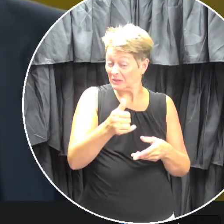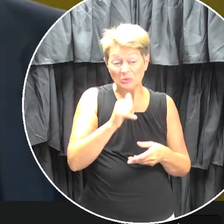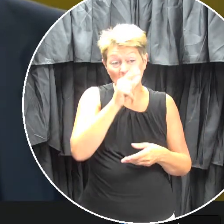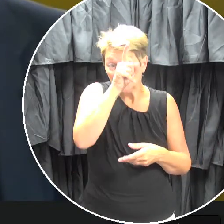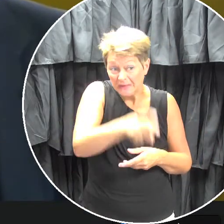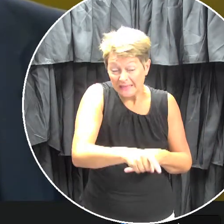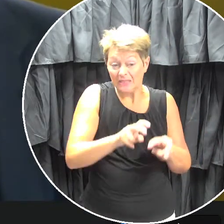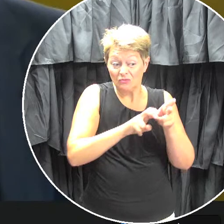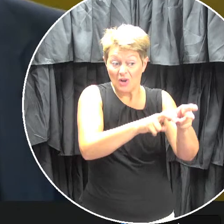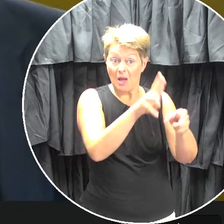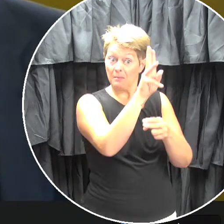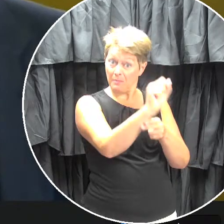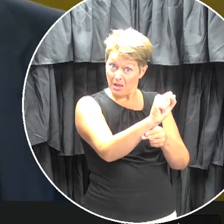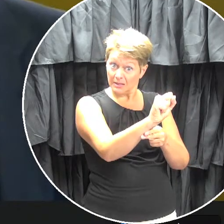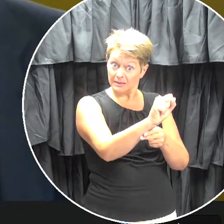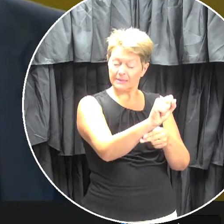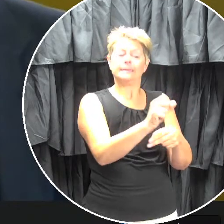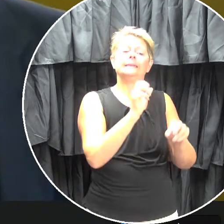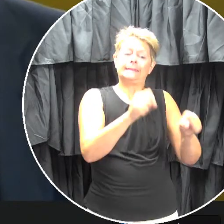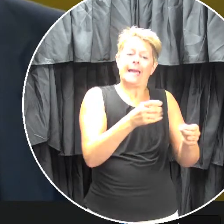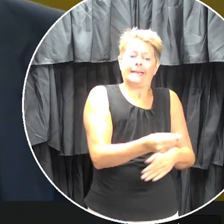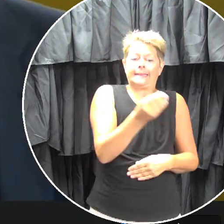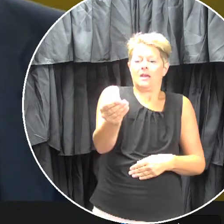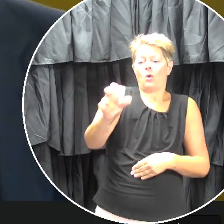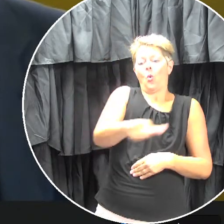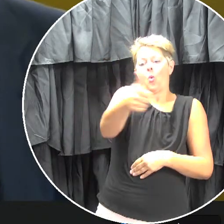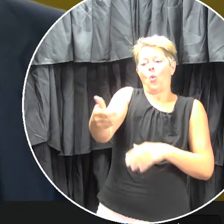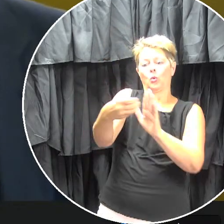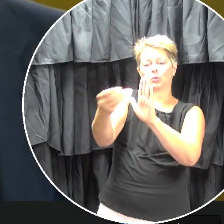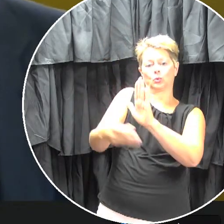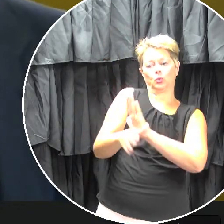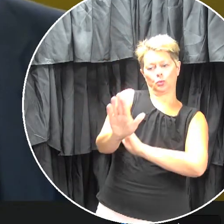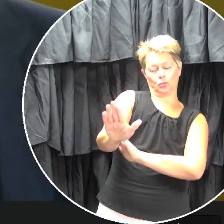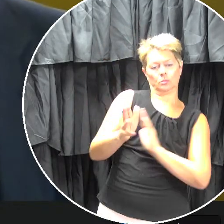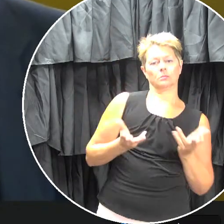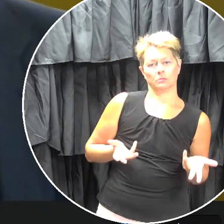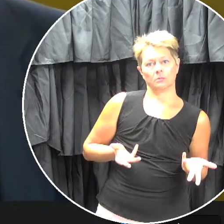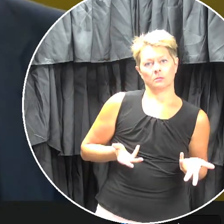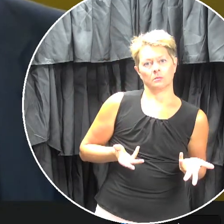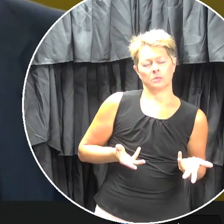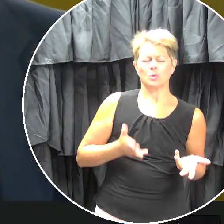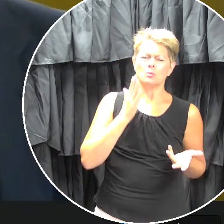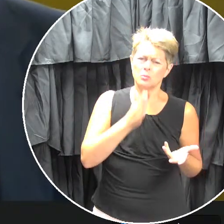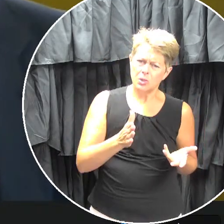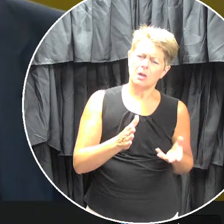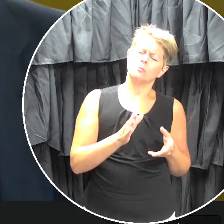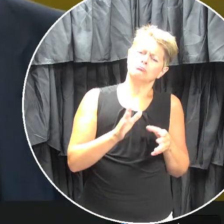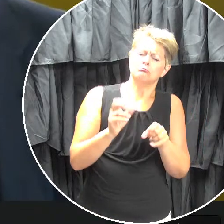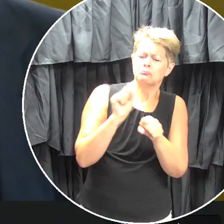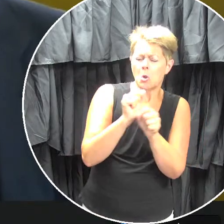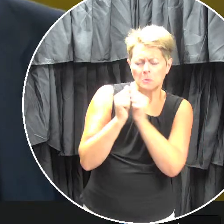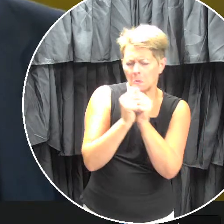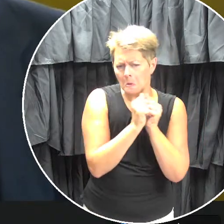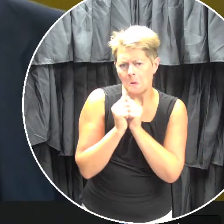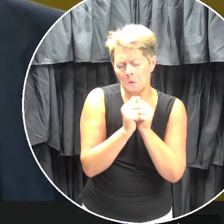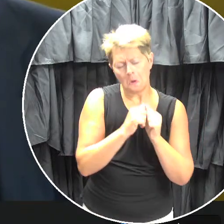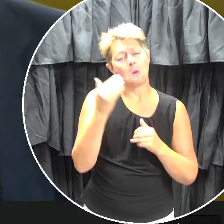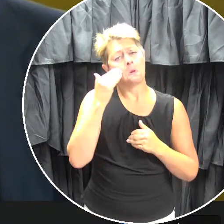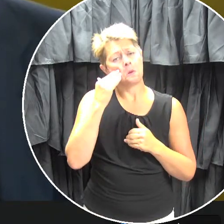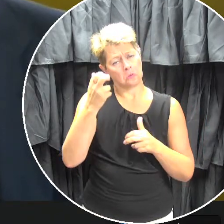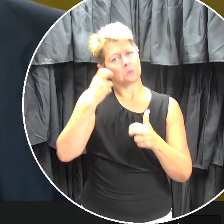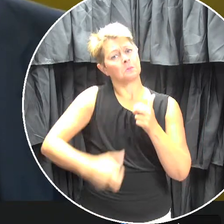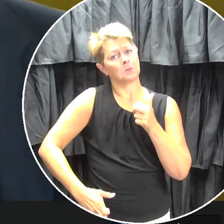might also allow us to add additional students in there. So we're going to work through this issue. I realize it's a difficult